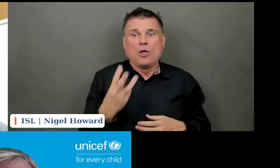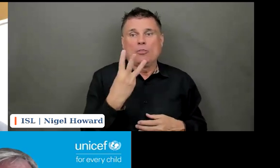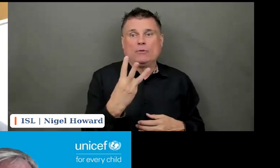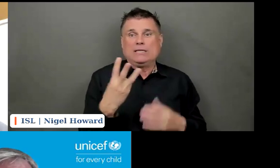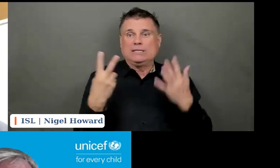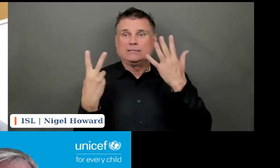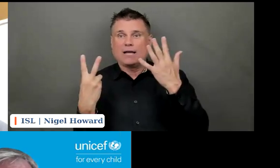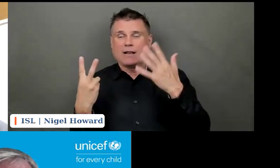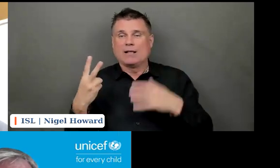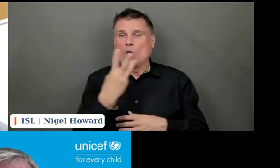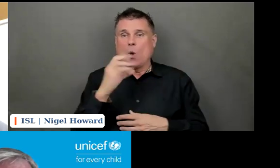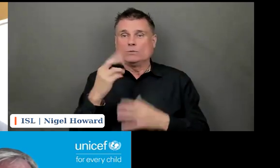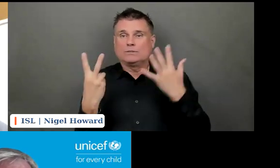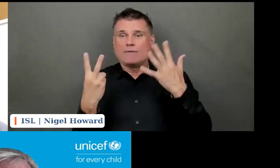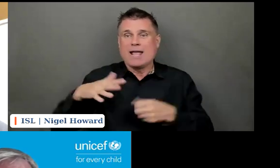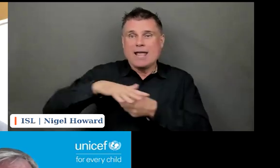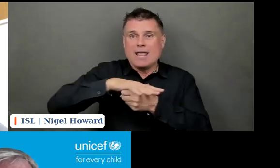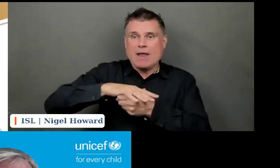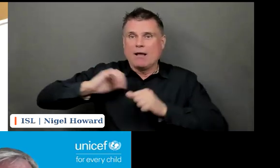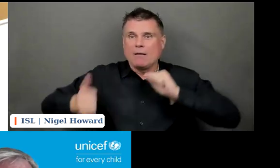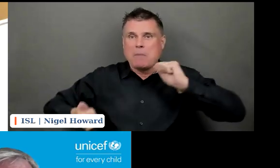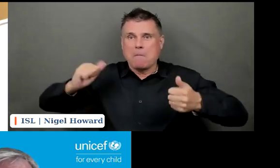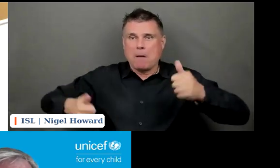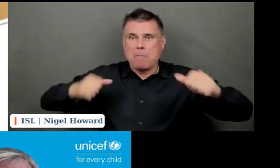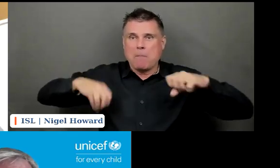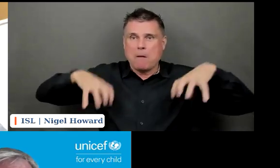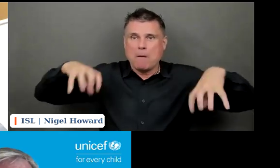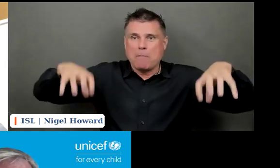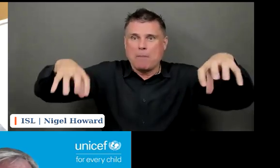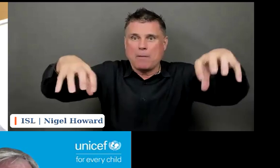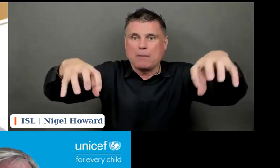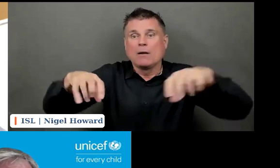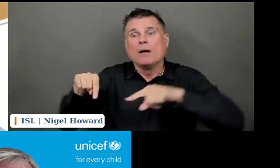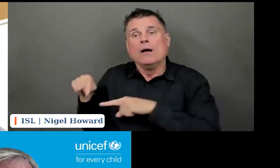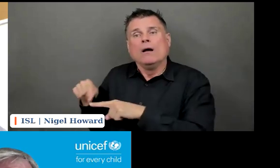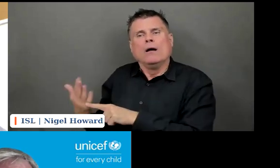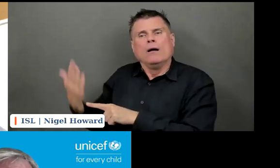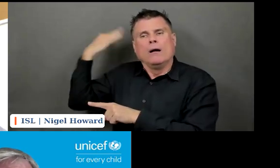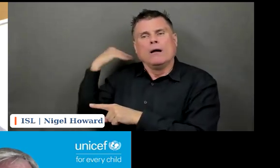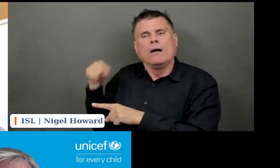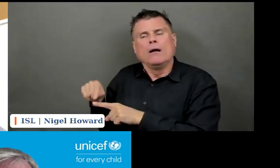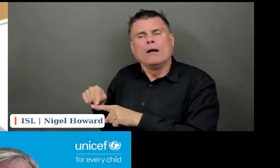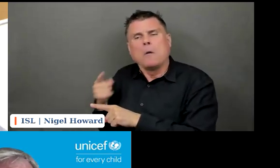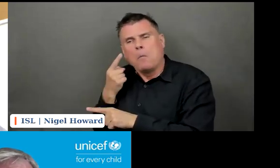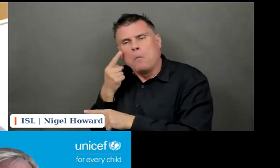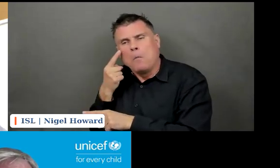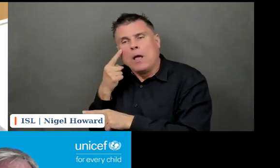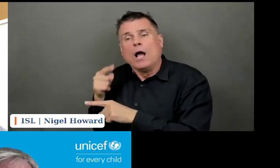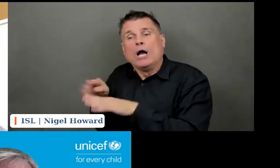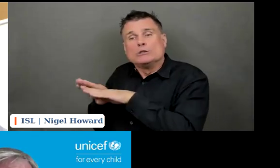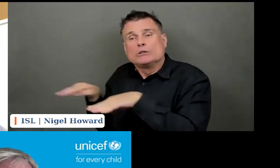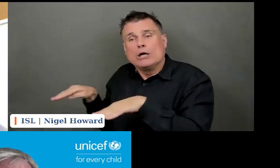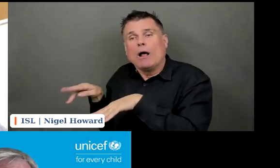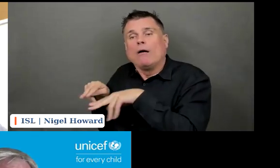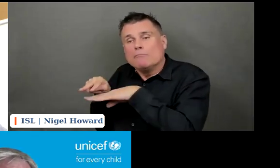creche was changed into home-based child care, and this has also been expanded